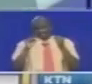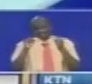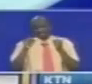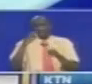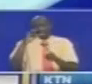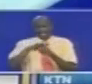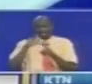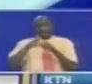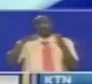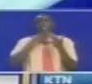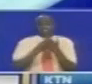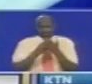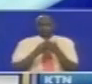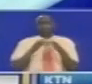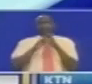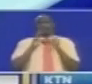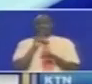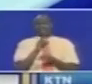election petition, come what may?